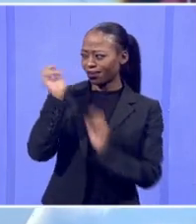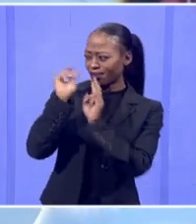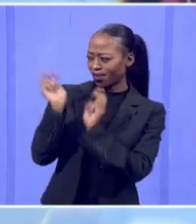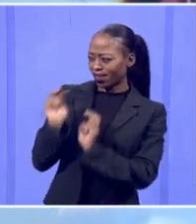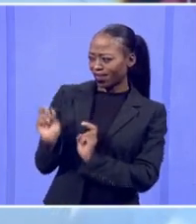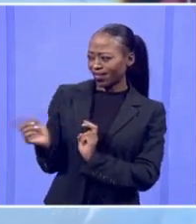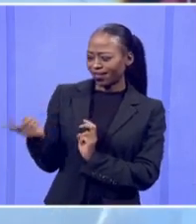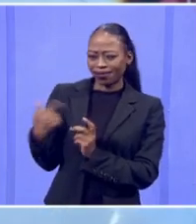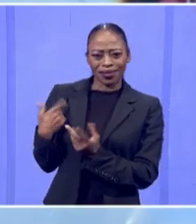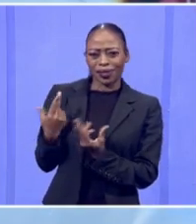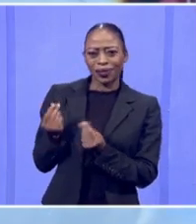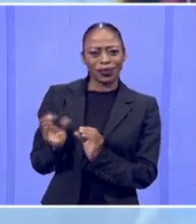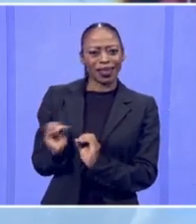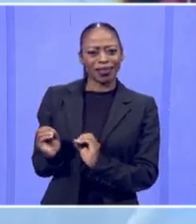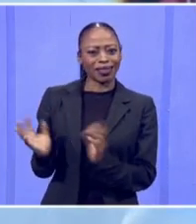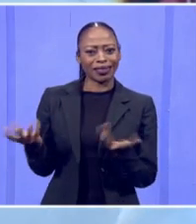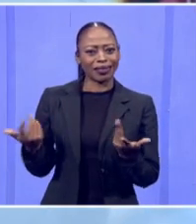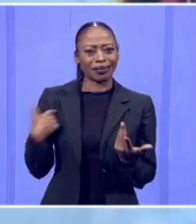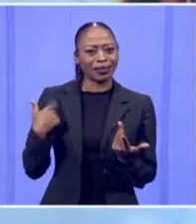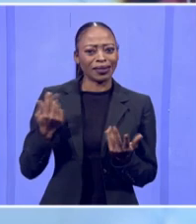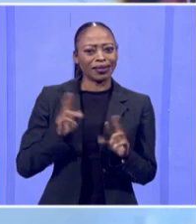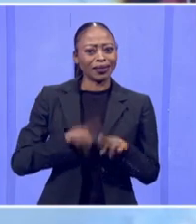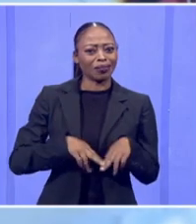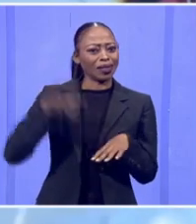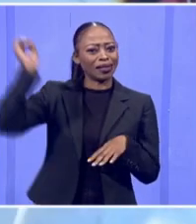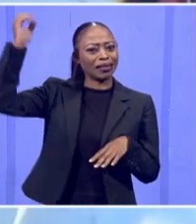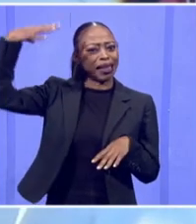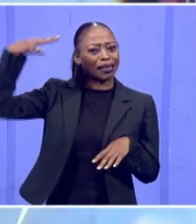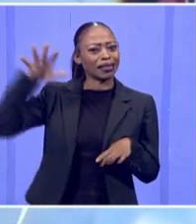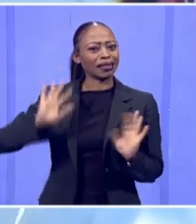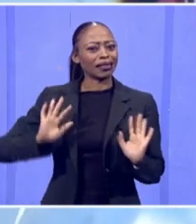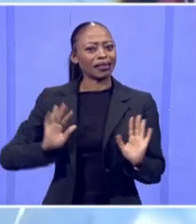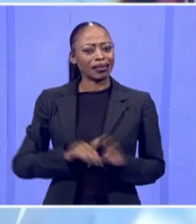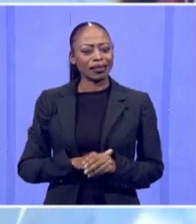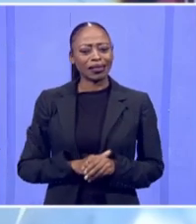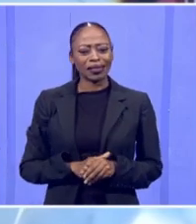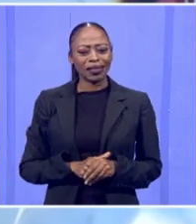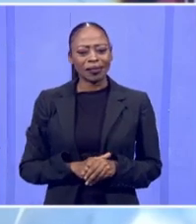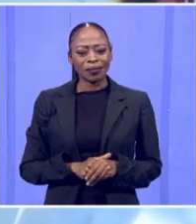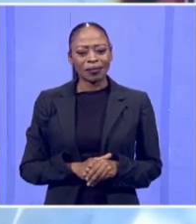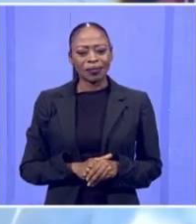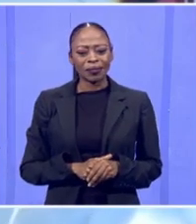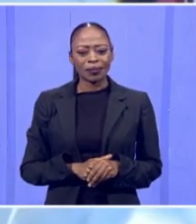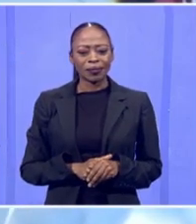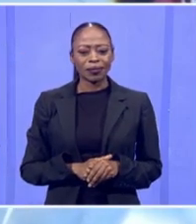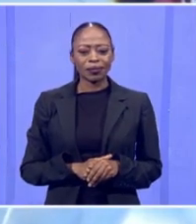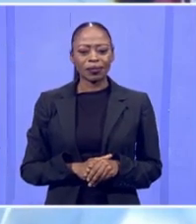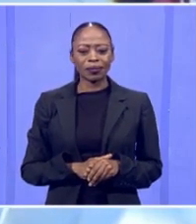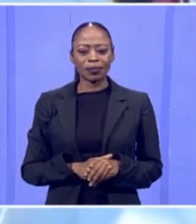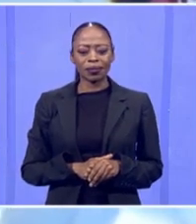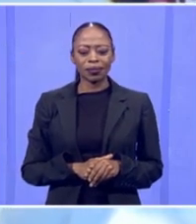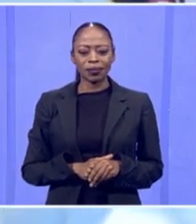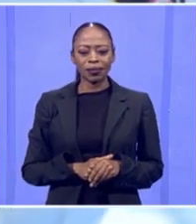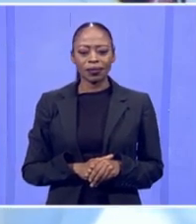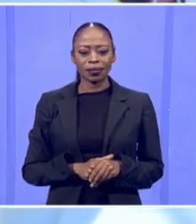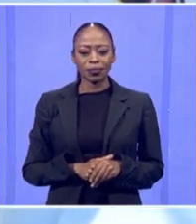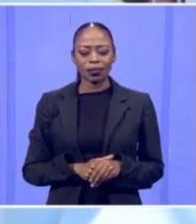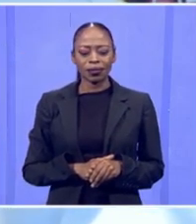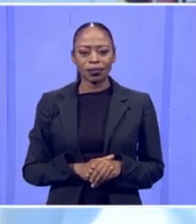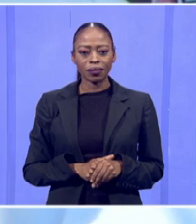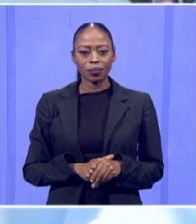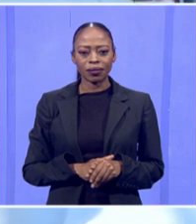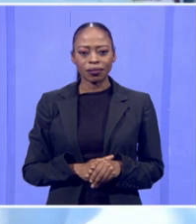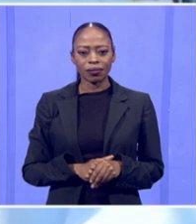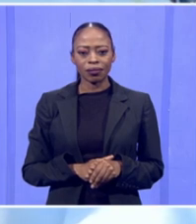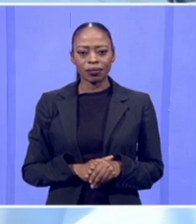engayenze eqinisweni ngizithembele ilanga nje mina. Oh, this one is directed to KZN